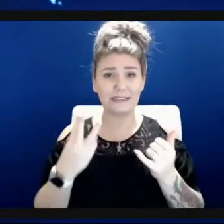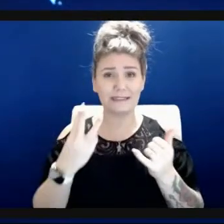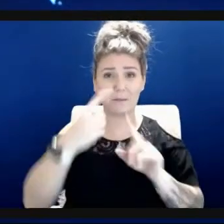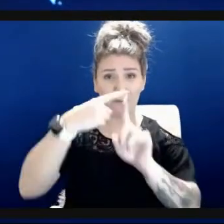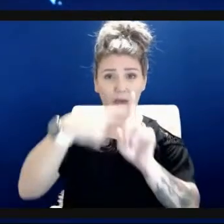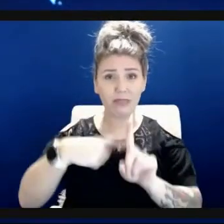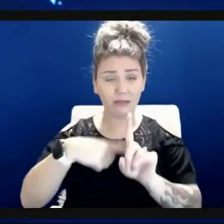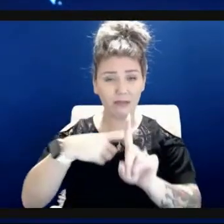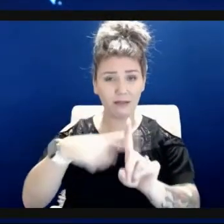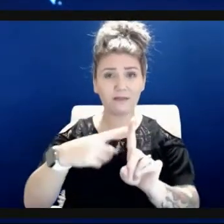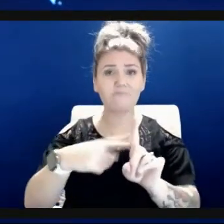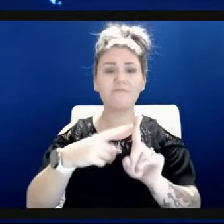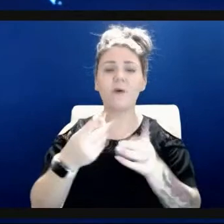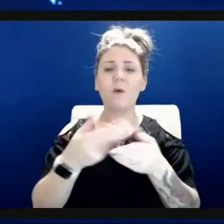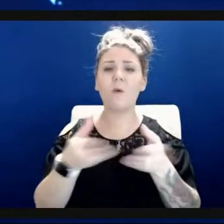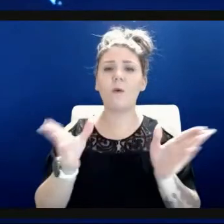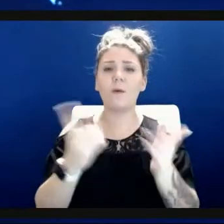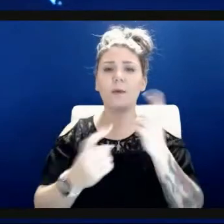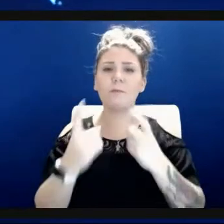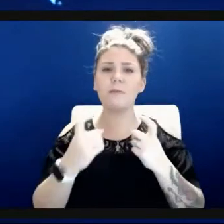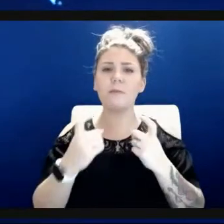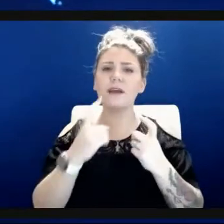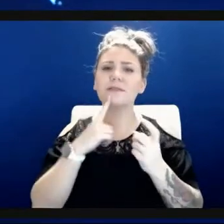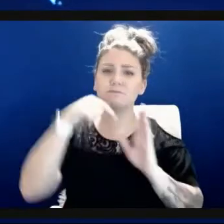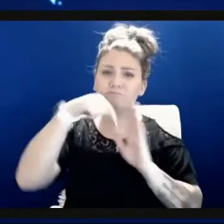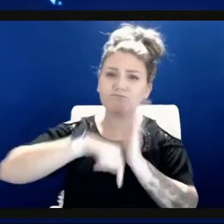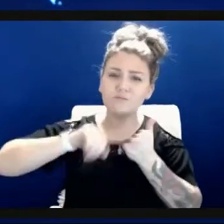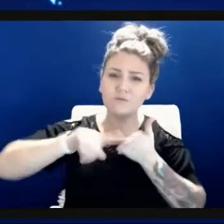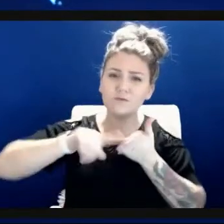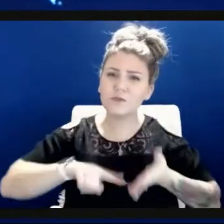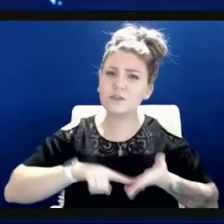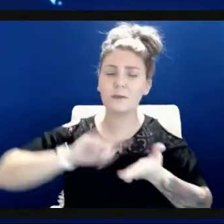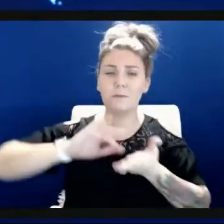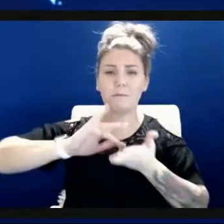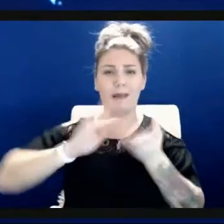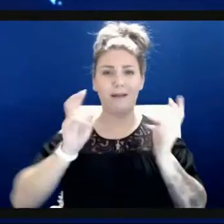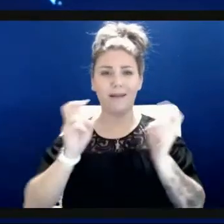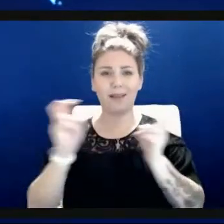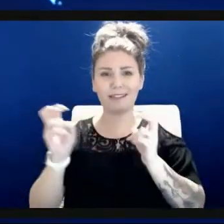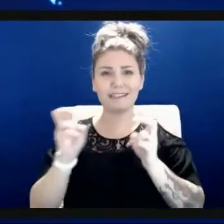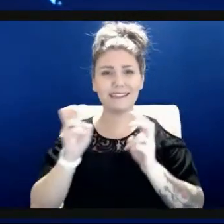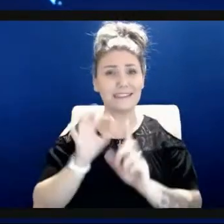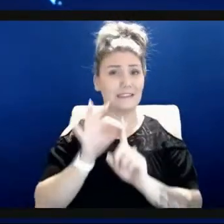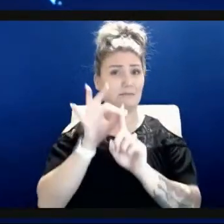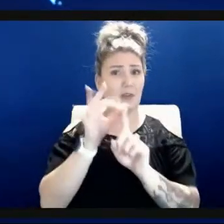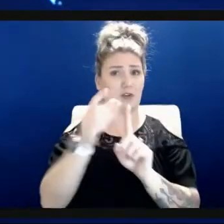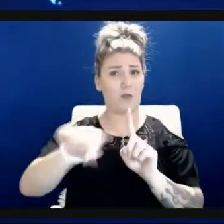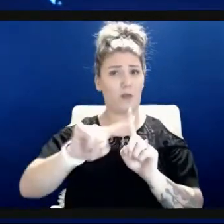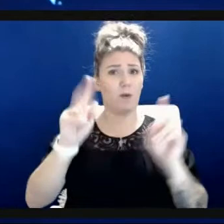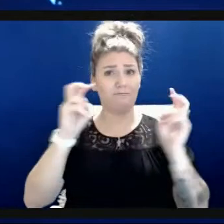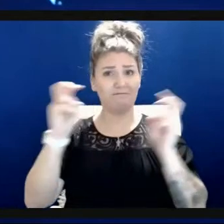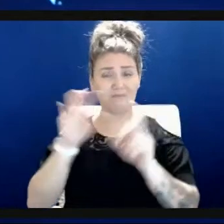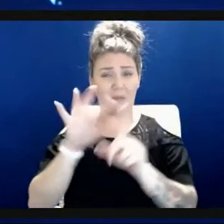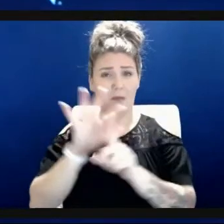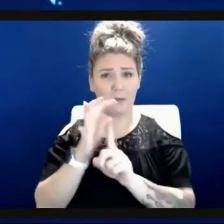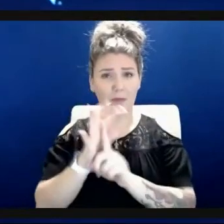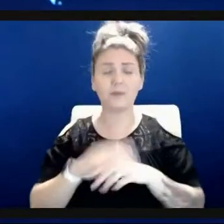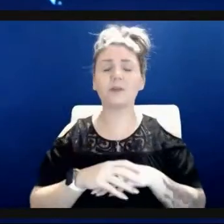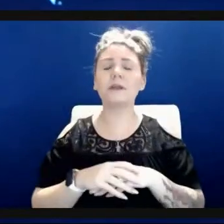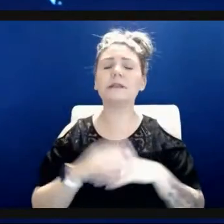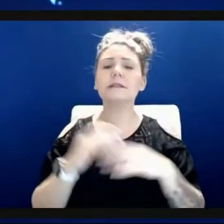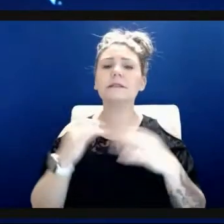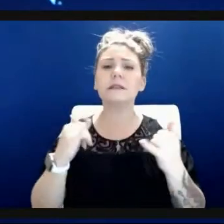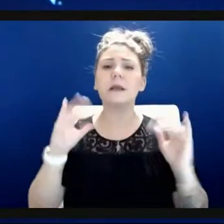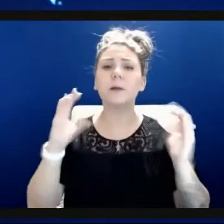dive into research on medical topics, especially those that are making headlines. Today we're going to compare two drugs recently making